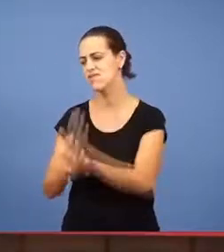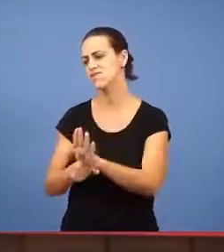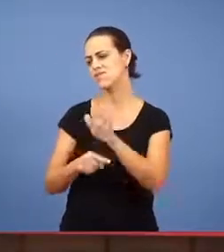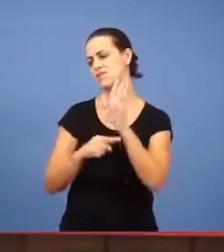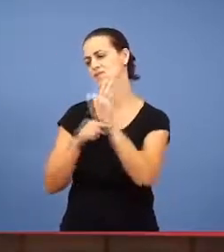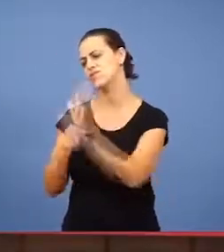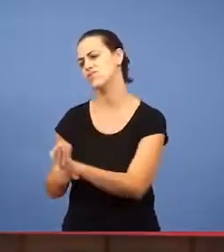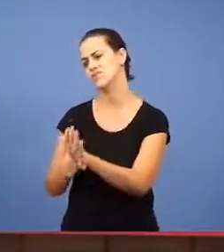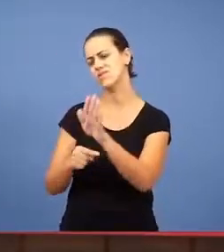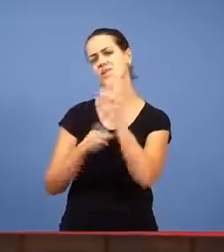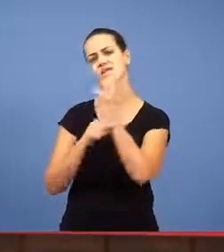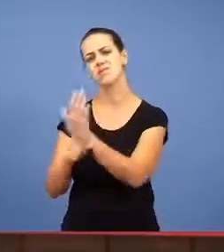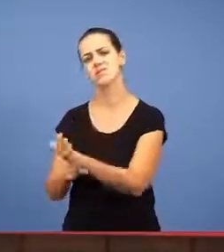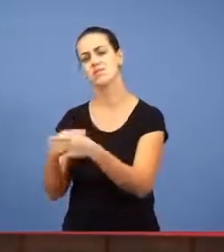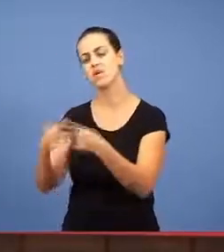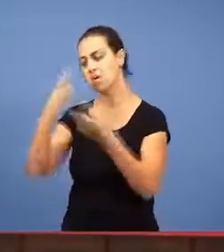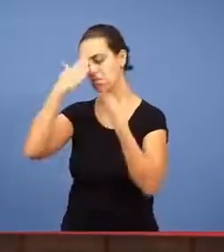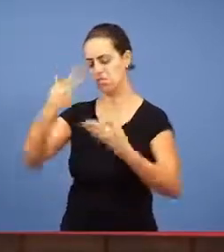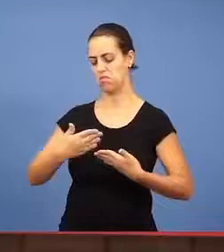became your enemy.